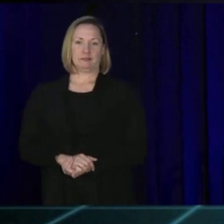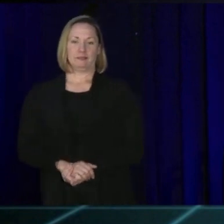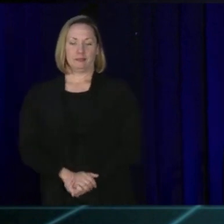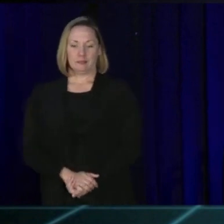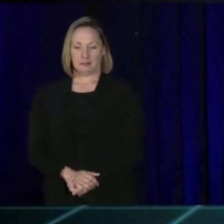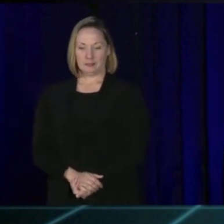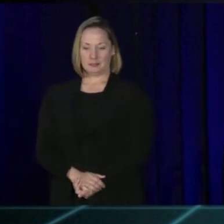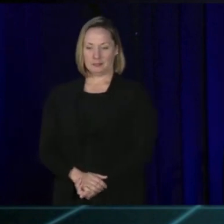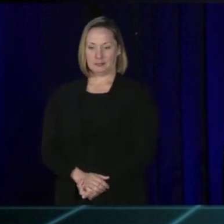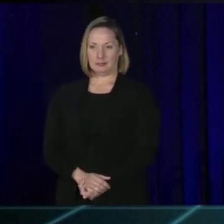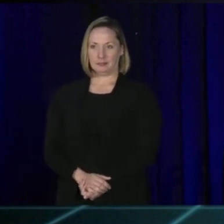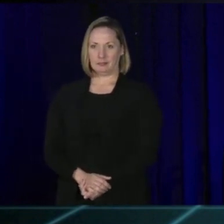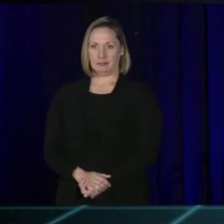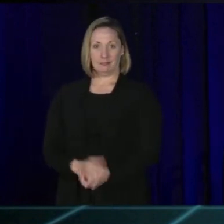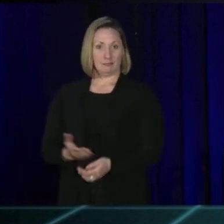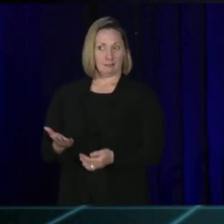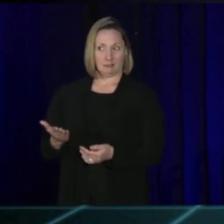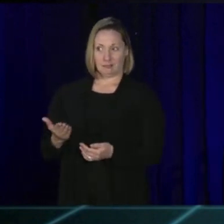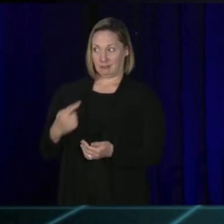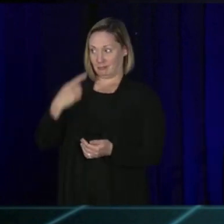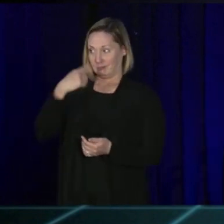Can we turn the audio on?